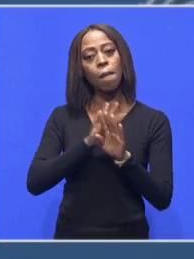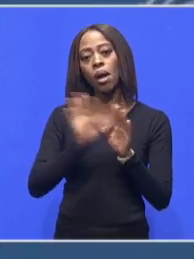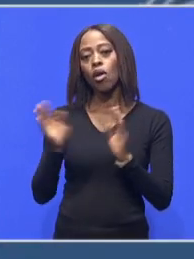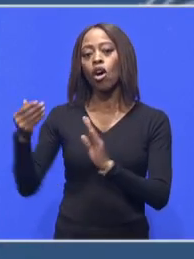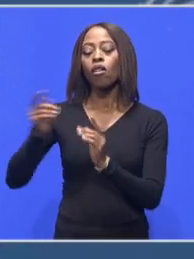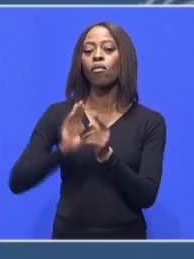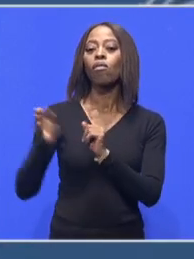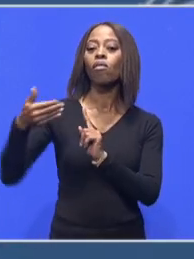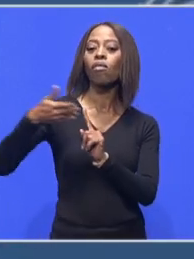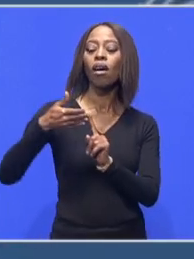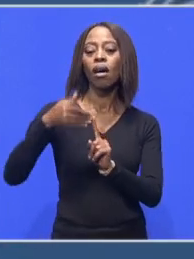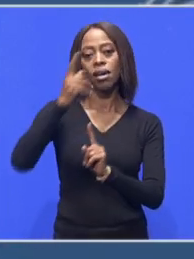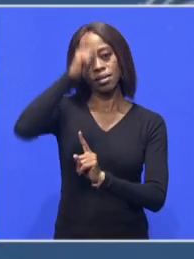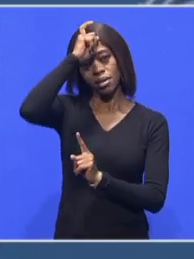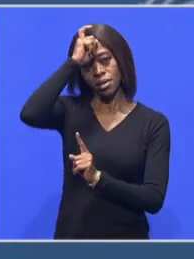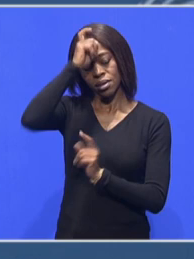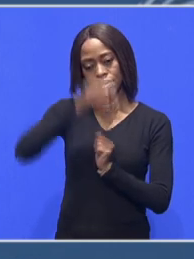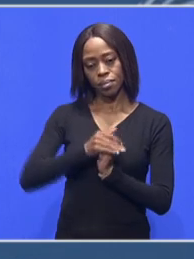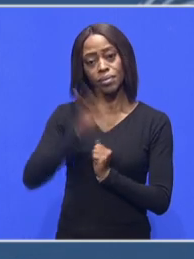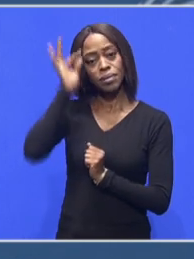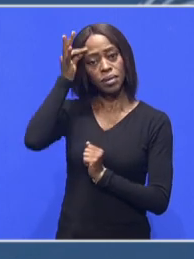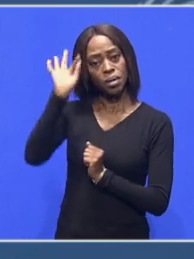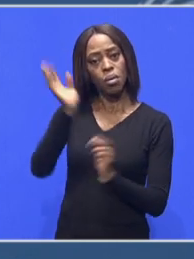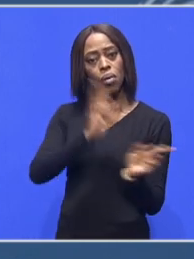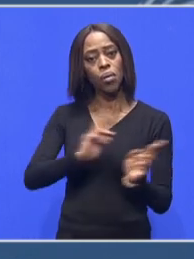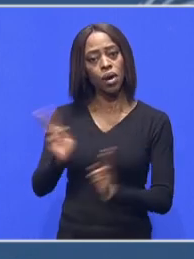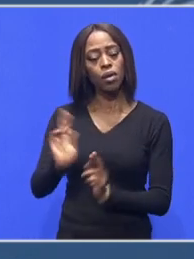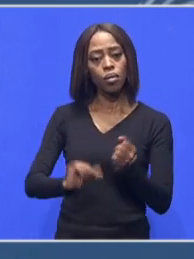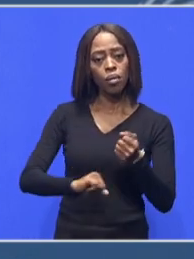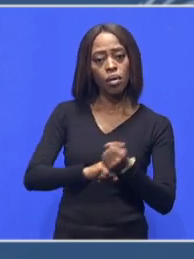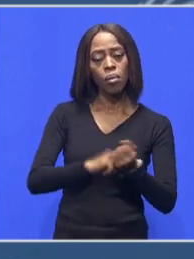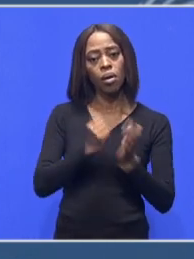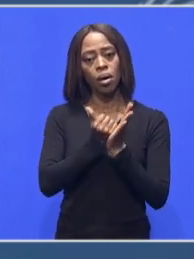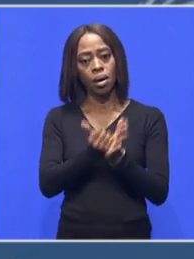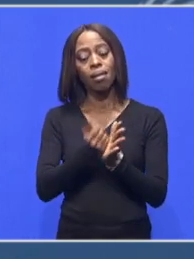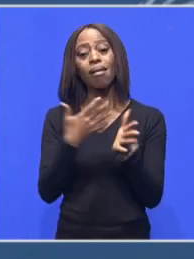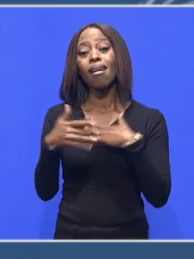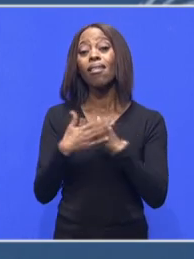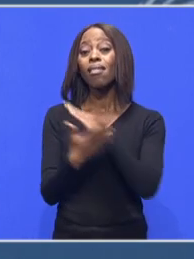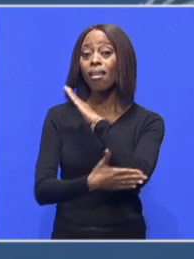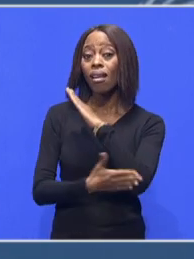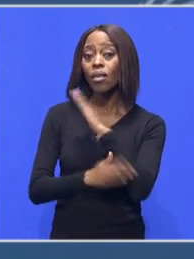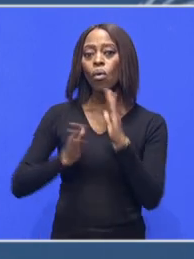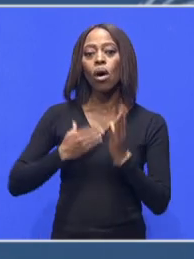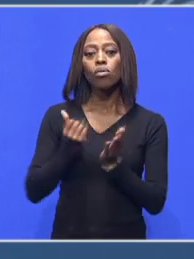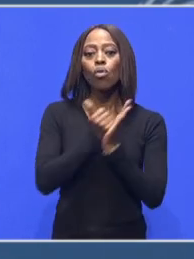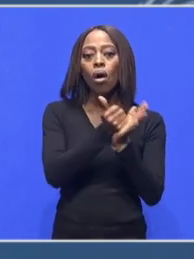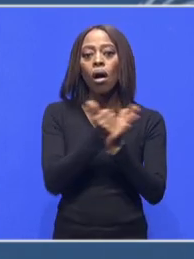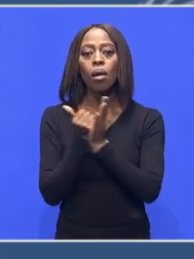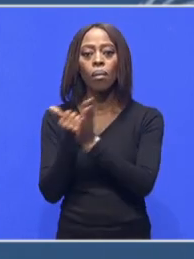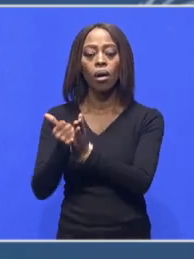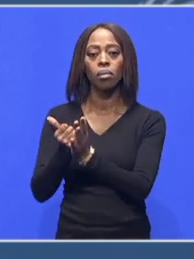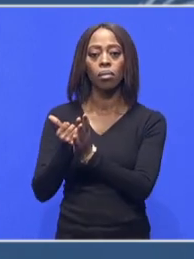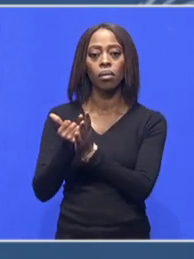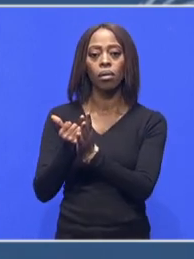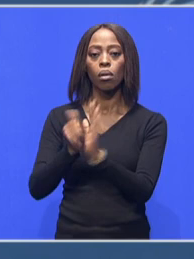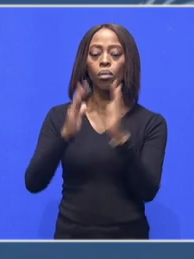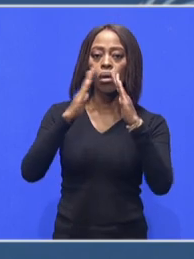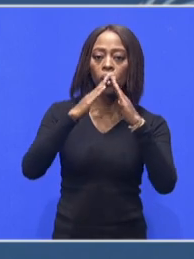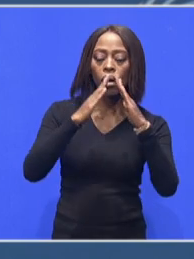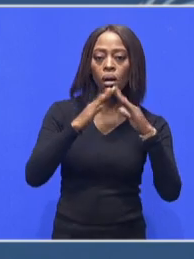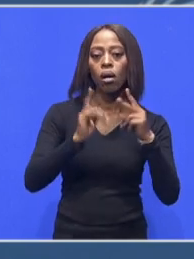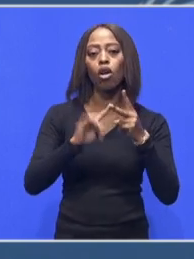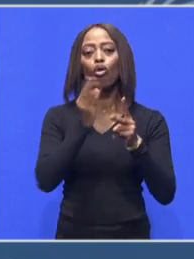Syrian government is ready to help, to support any countries who wanted to provide the shelters, the